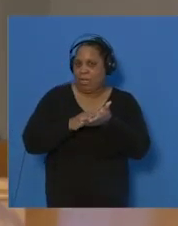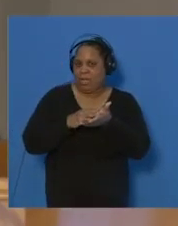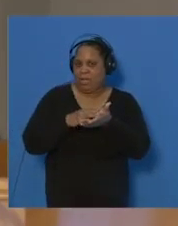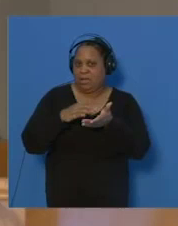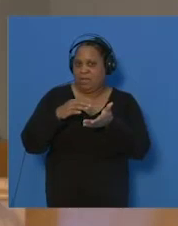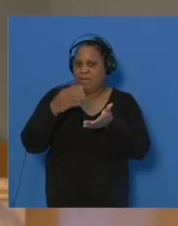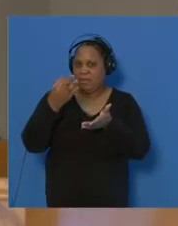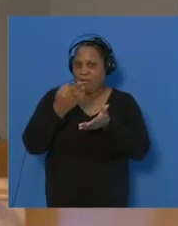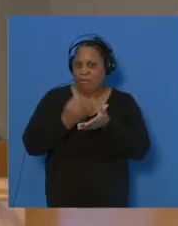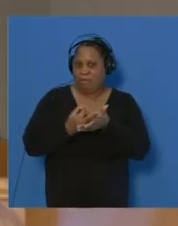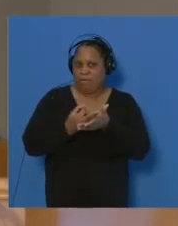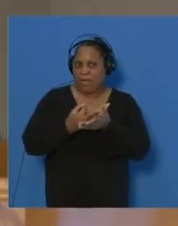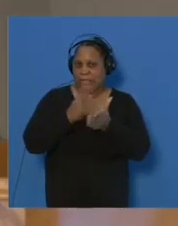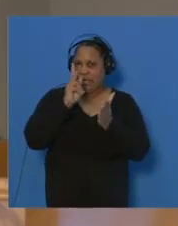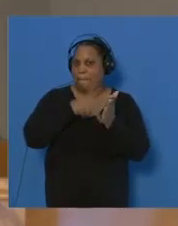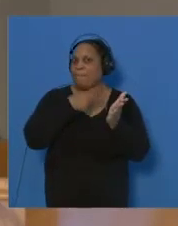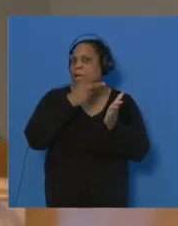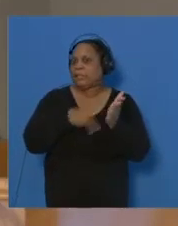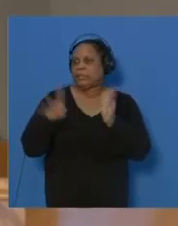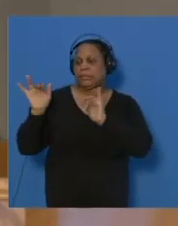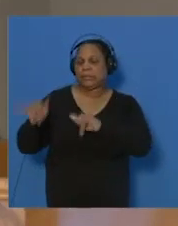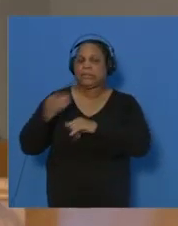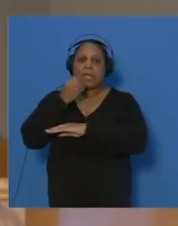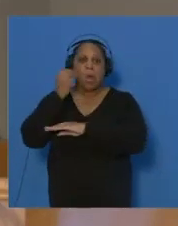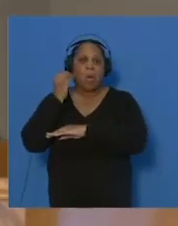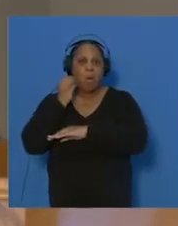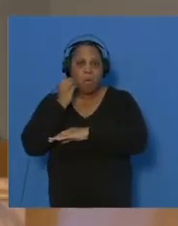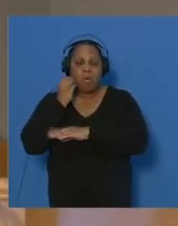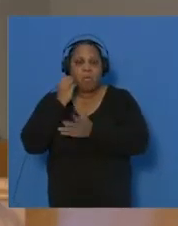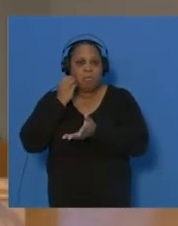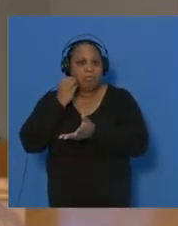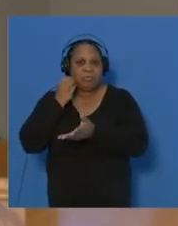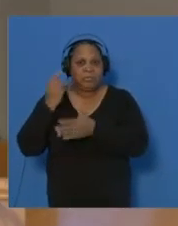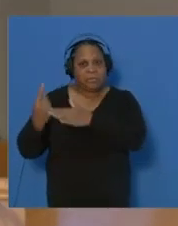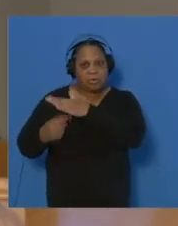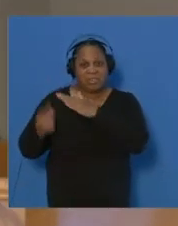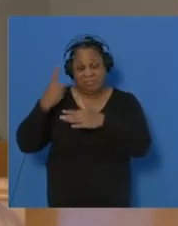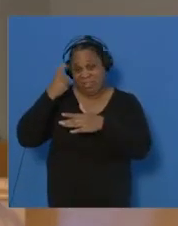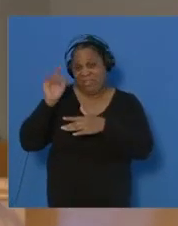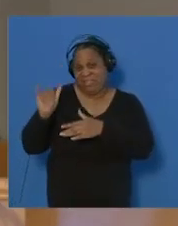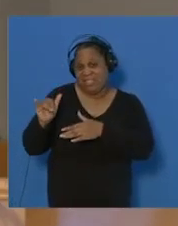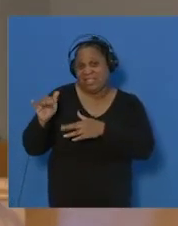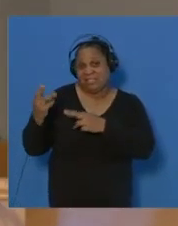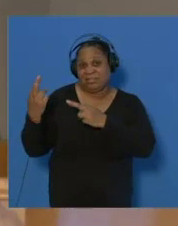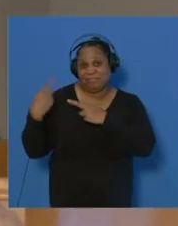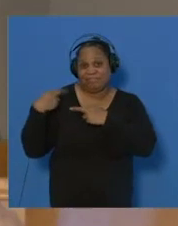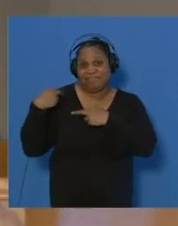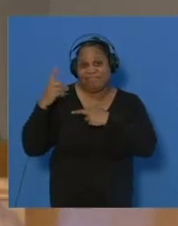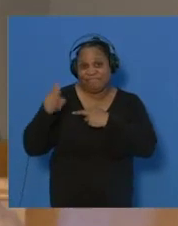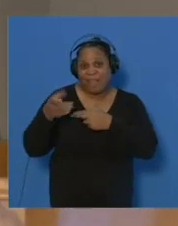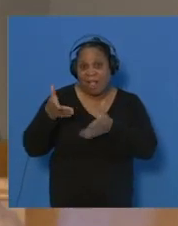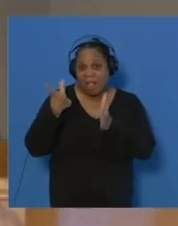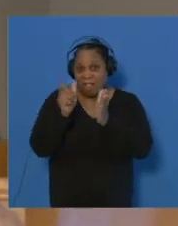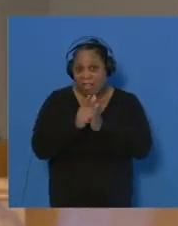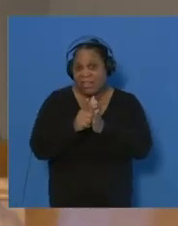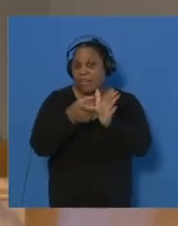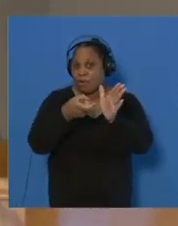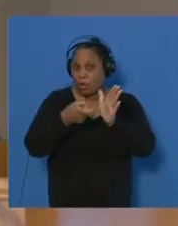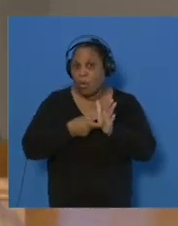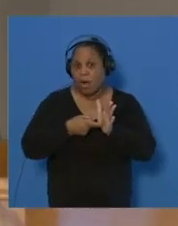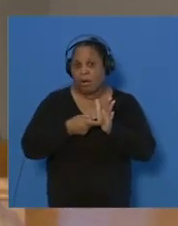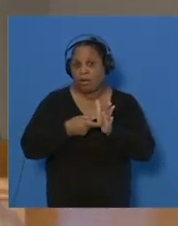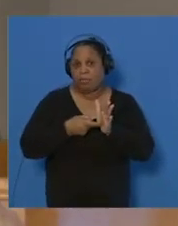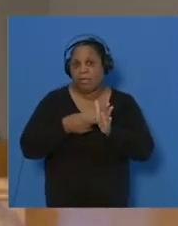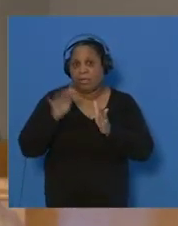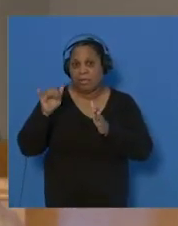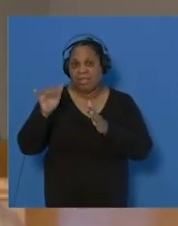financially prejudiced by having to stay home in quarantine because that is an obligation, a legal requirement because of that